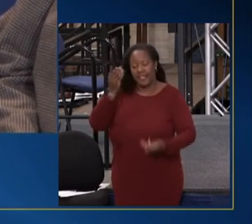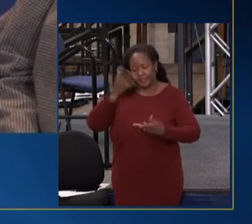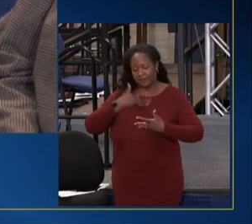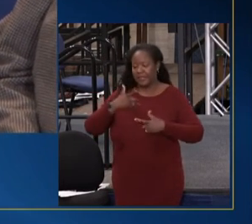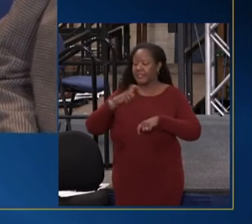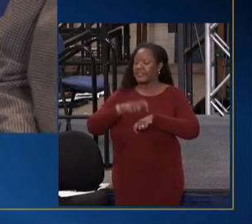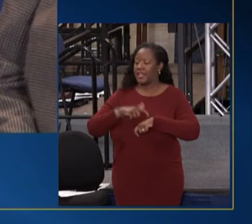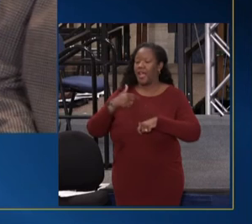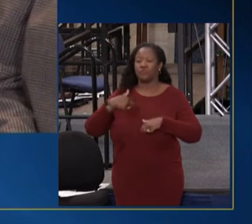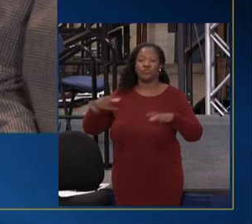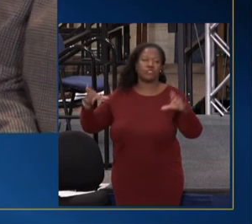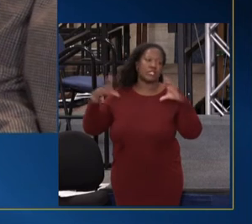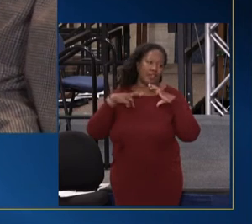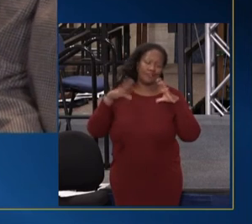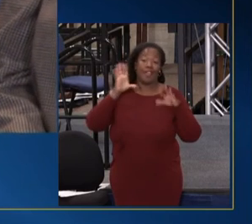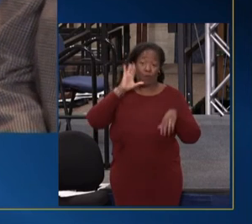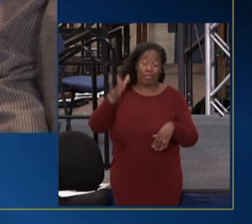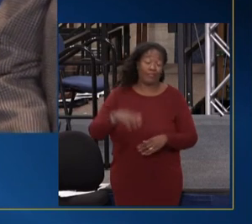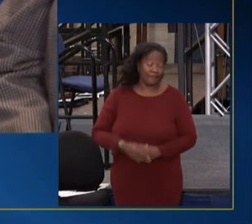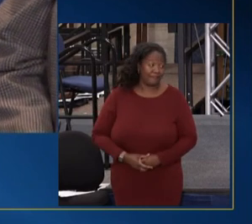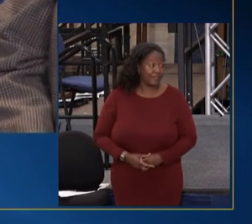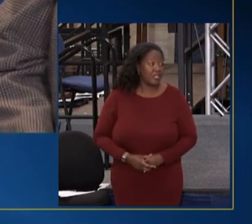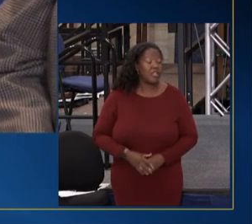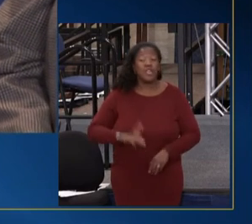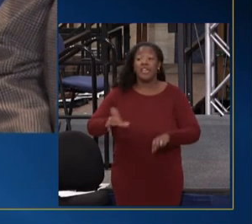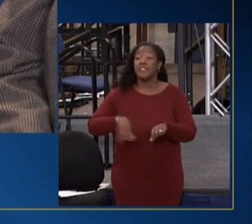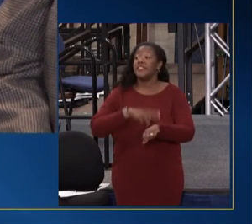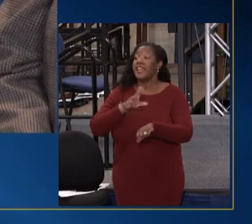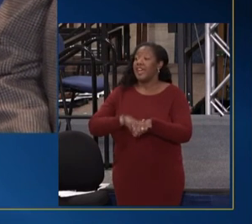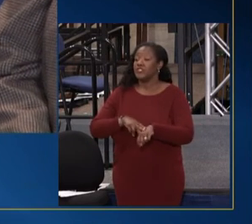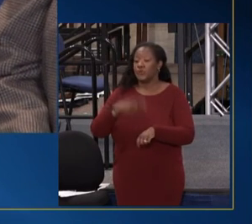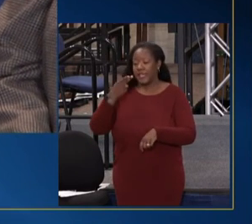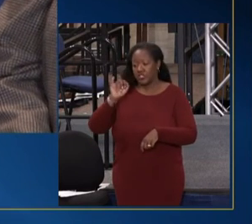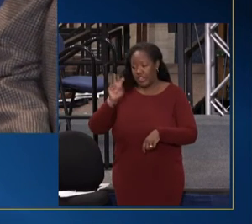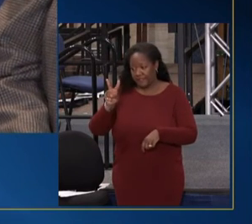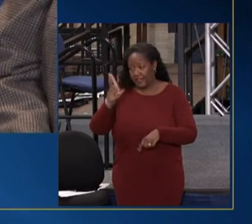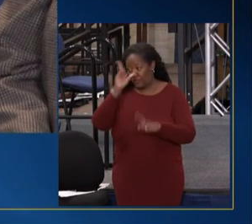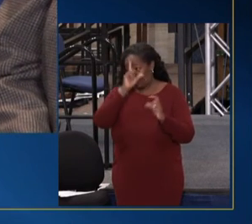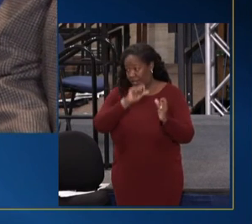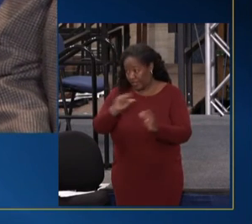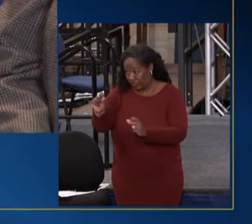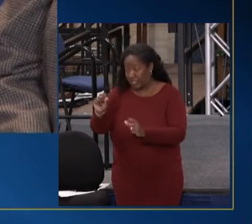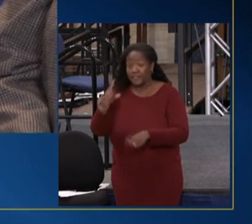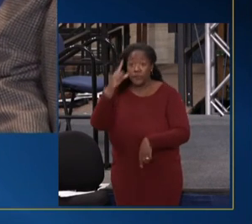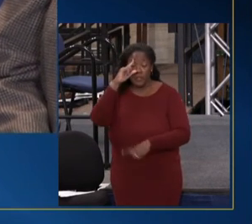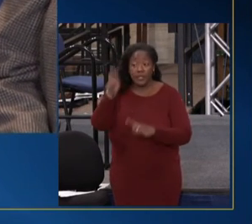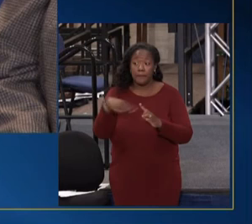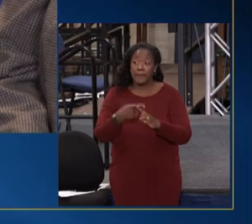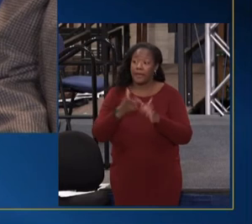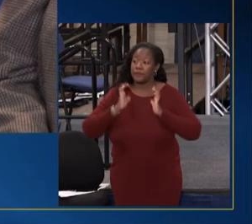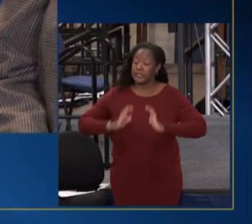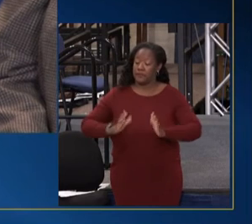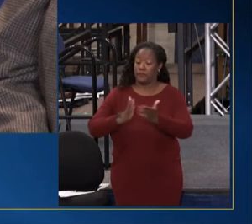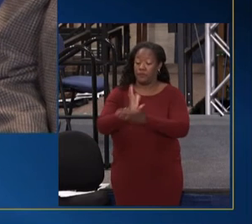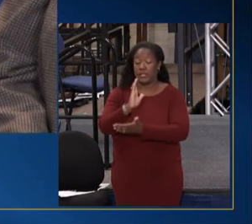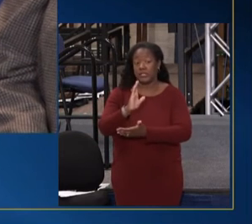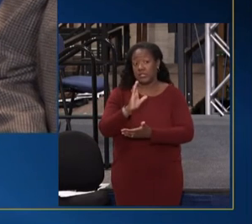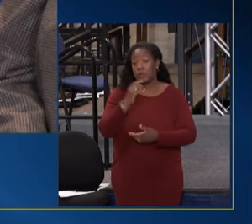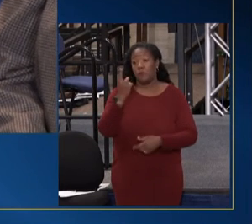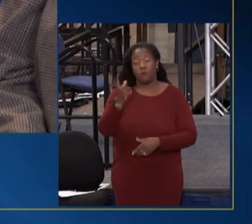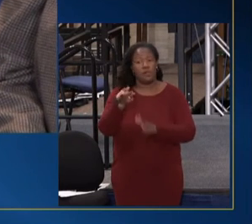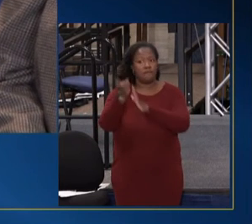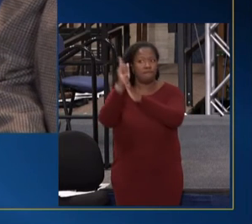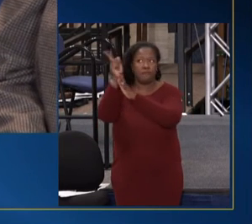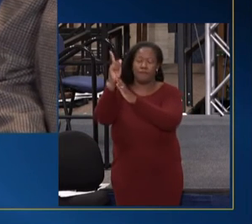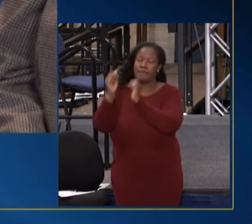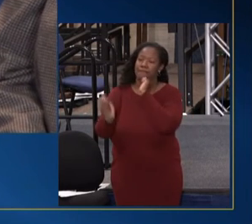that. Our national HIV/AIDS strategy, and in thinking about civil rights, one of the moments that I was most